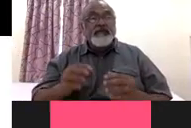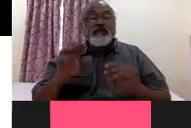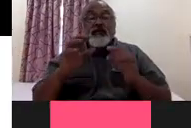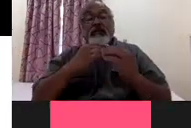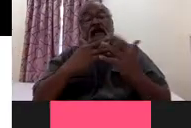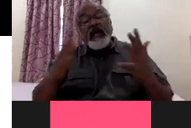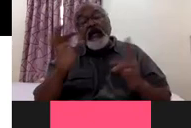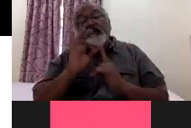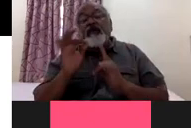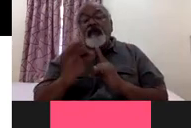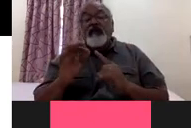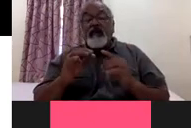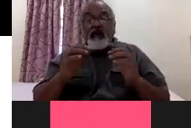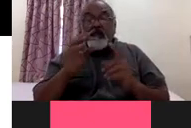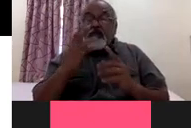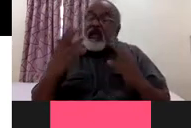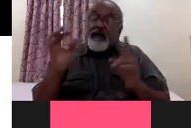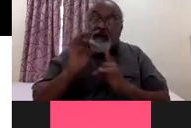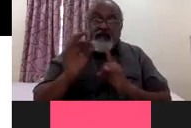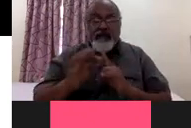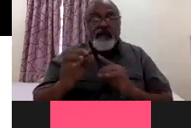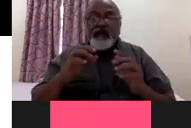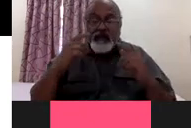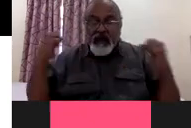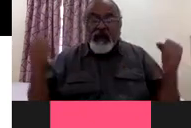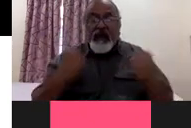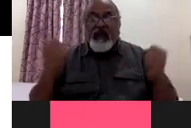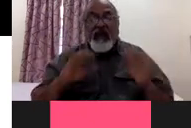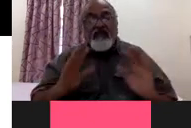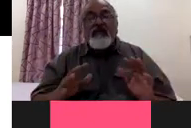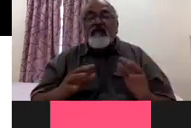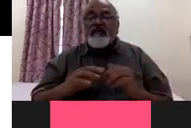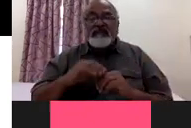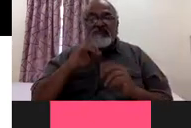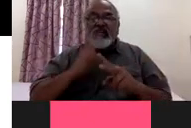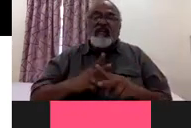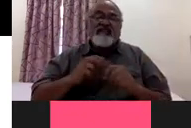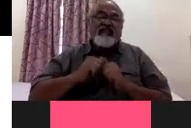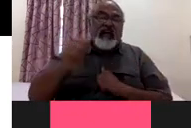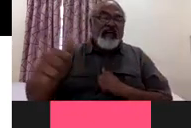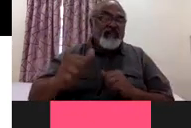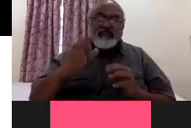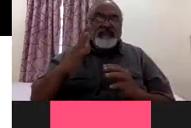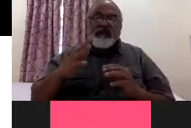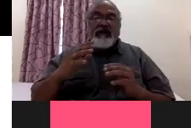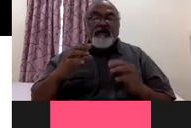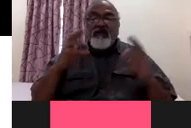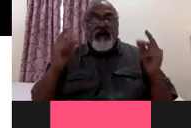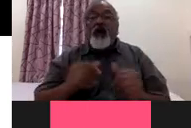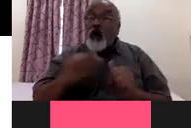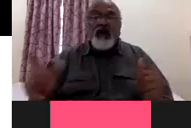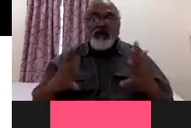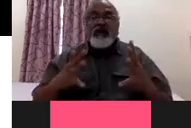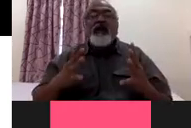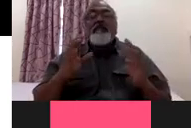are they following it fully? I would say still a long way to go, but it has got the attention to this topic. Okay. To the